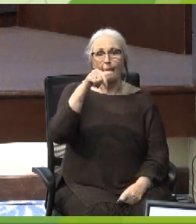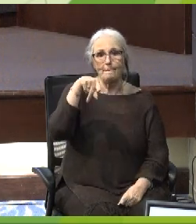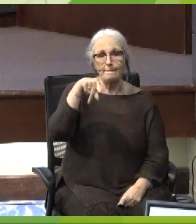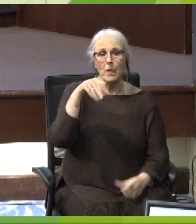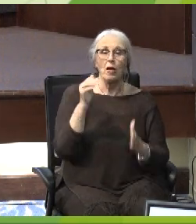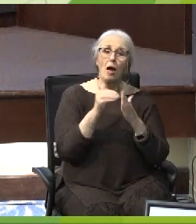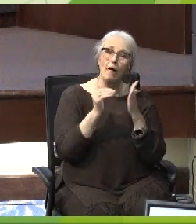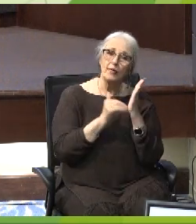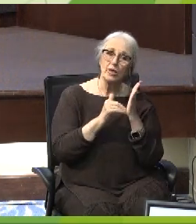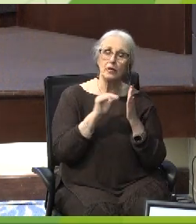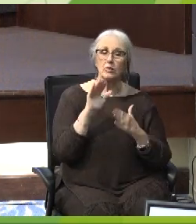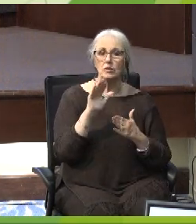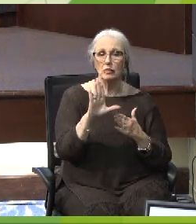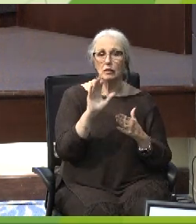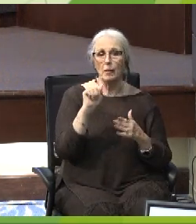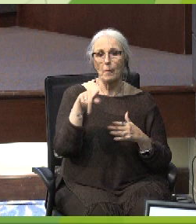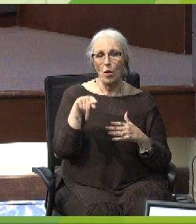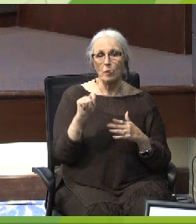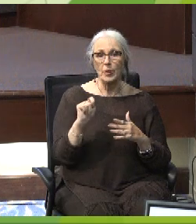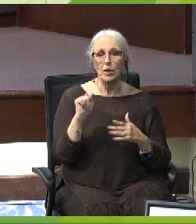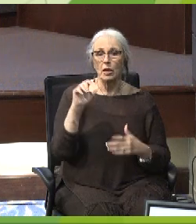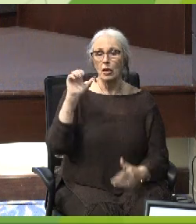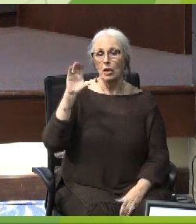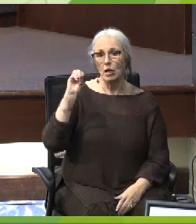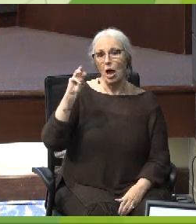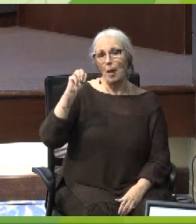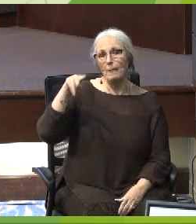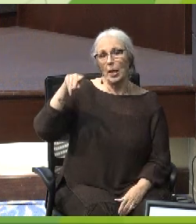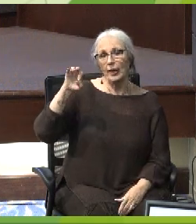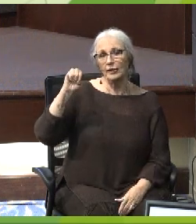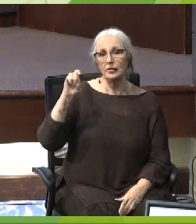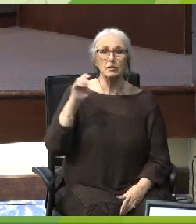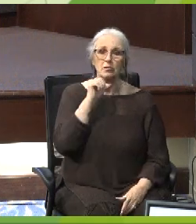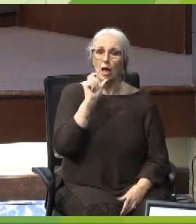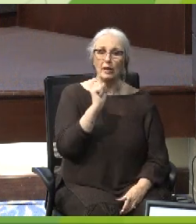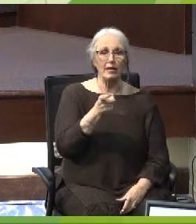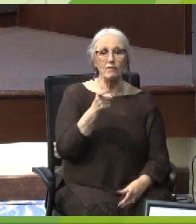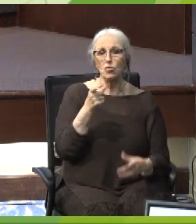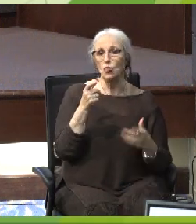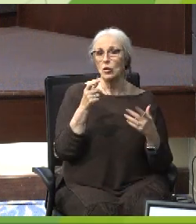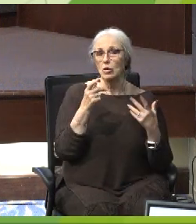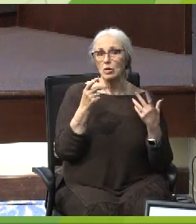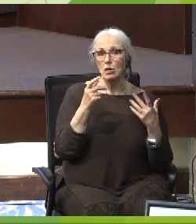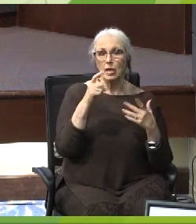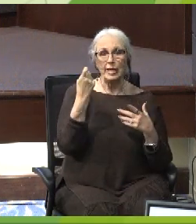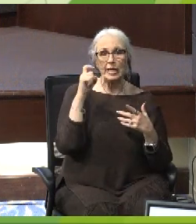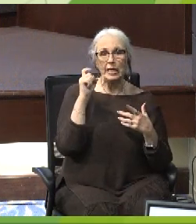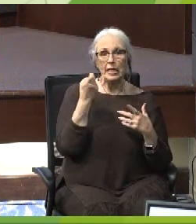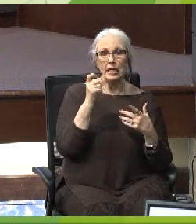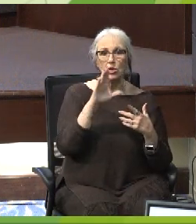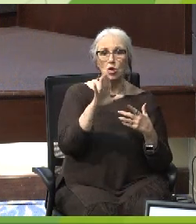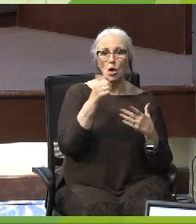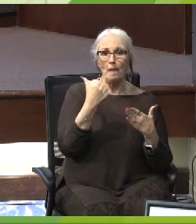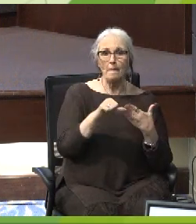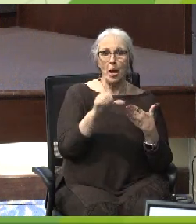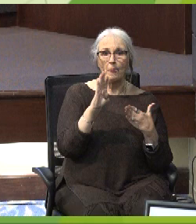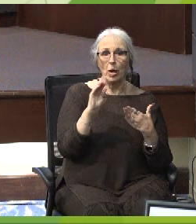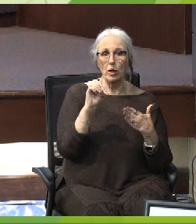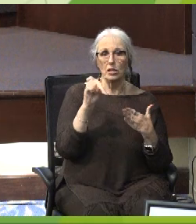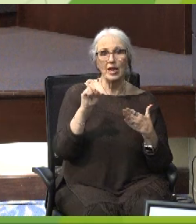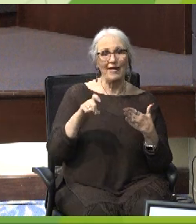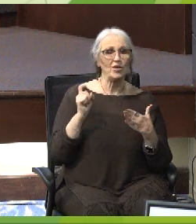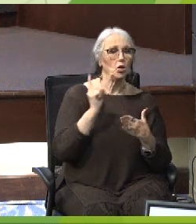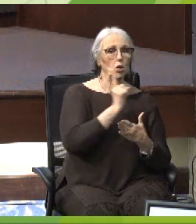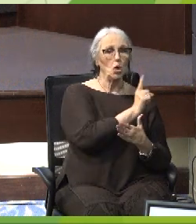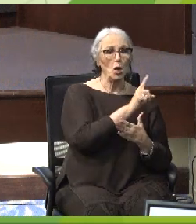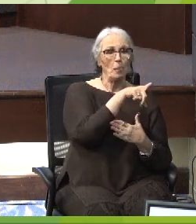Oftentimes, your apartment complex does not provide you with a key to your mailbox. You have to go to the post